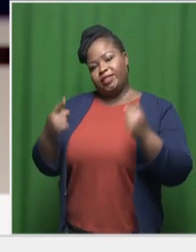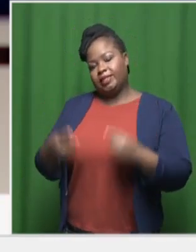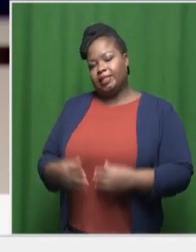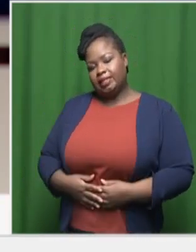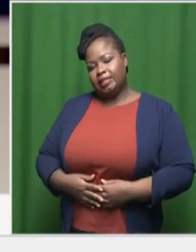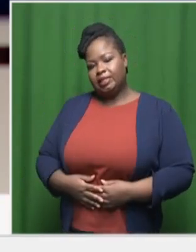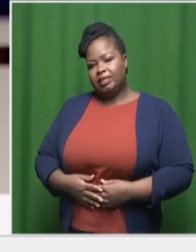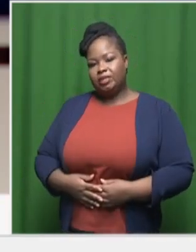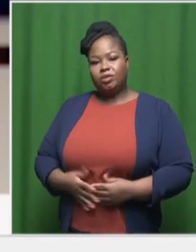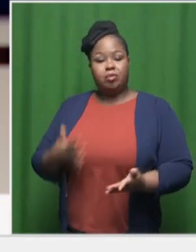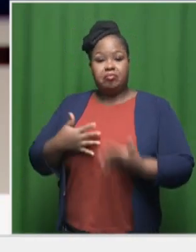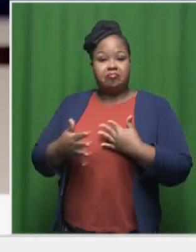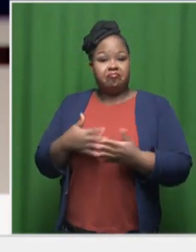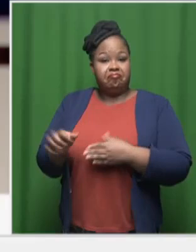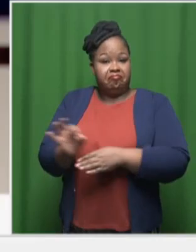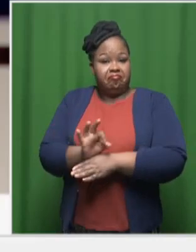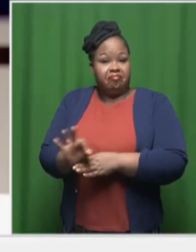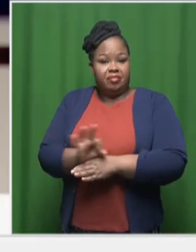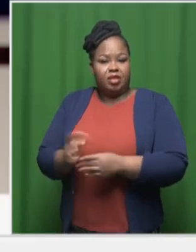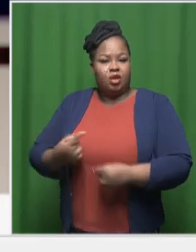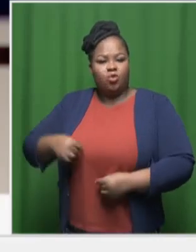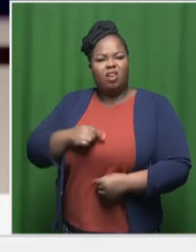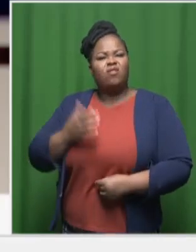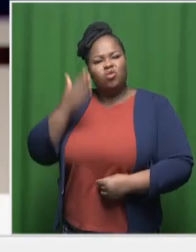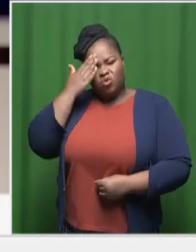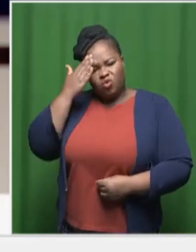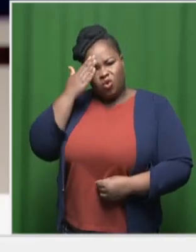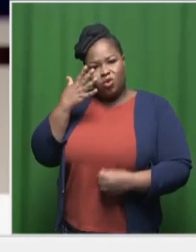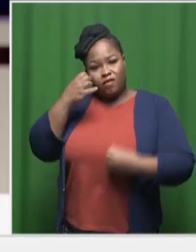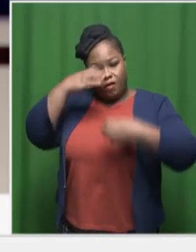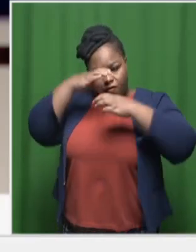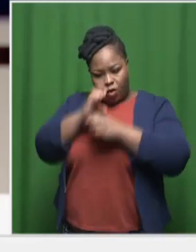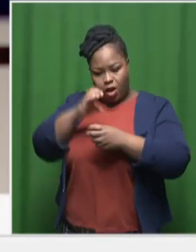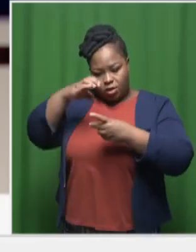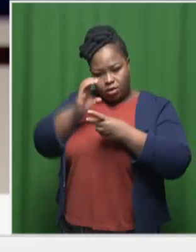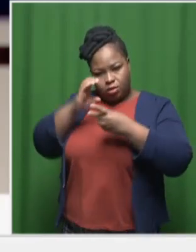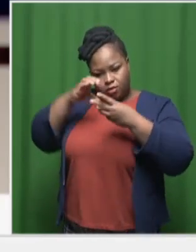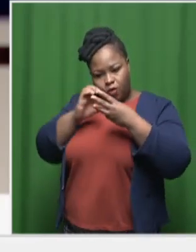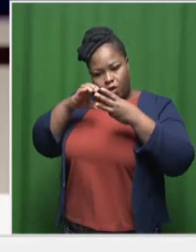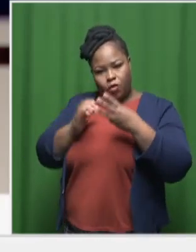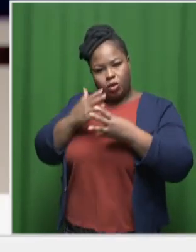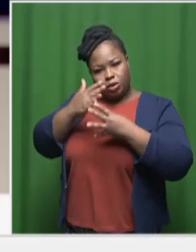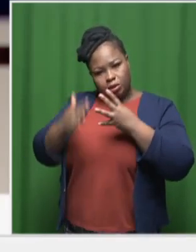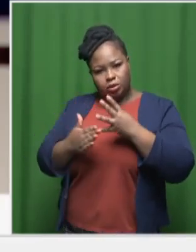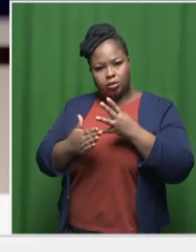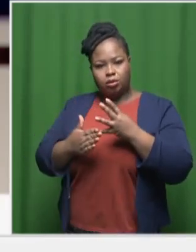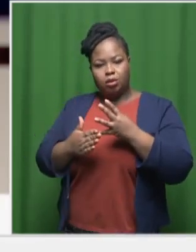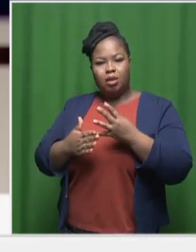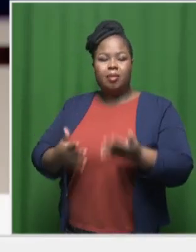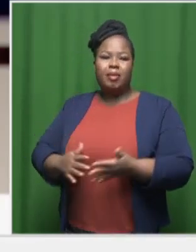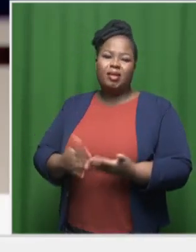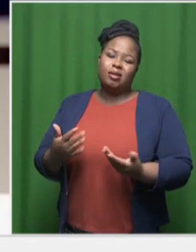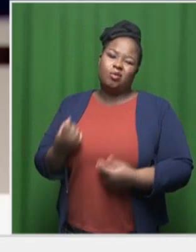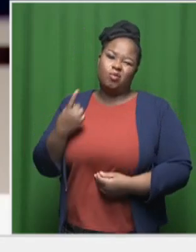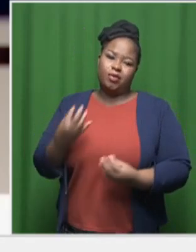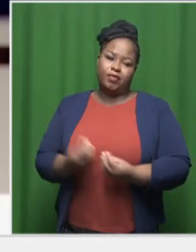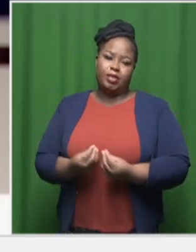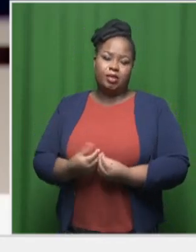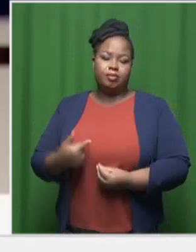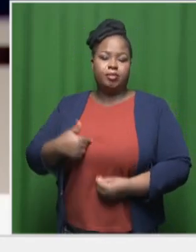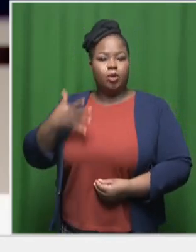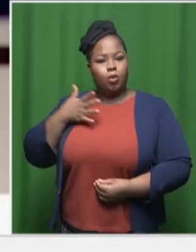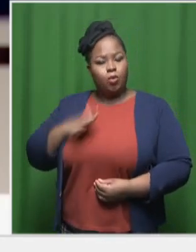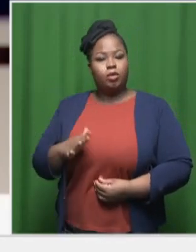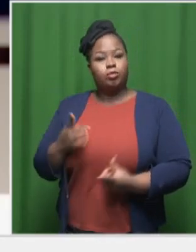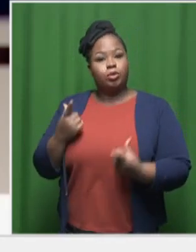any turnaround plan, there are focus areas you want to look into. And one of the things, for example, I would have wanted us